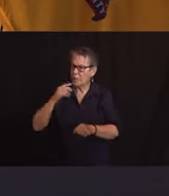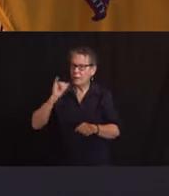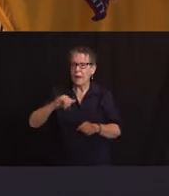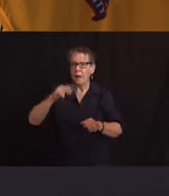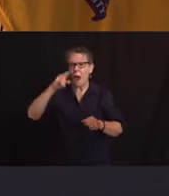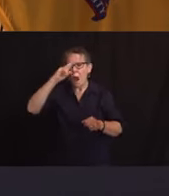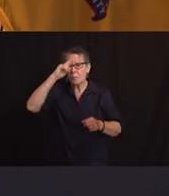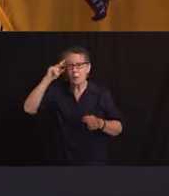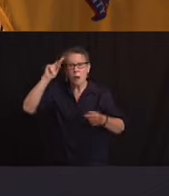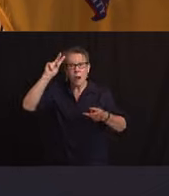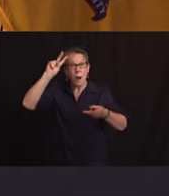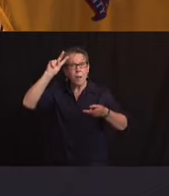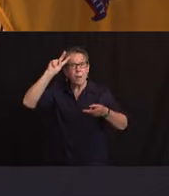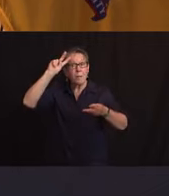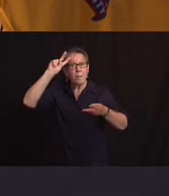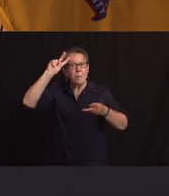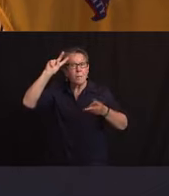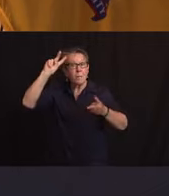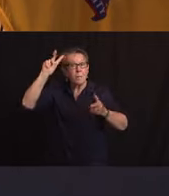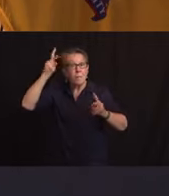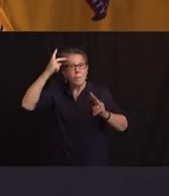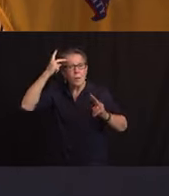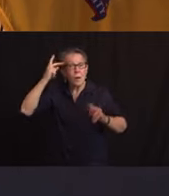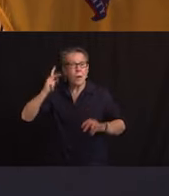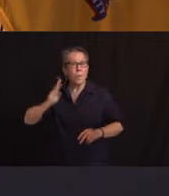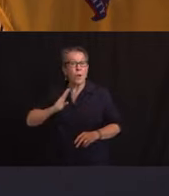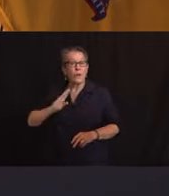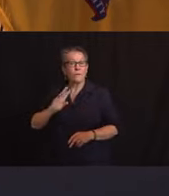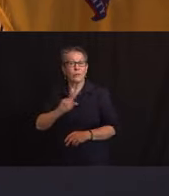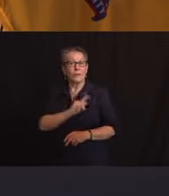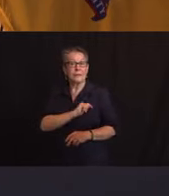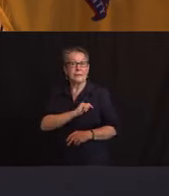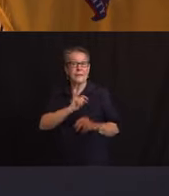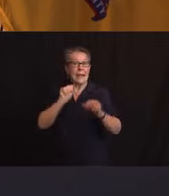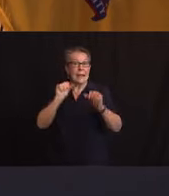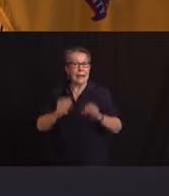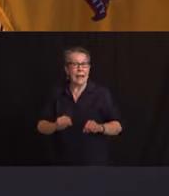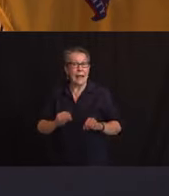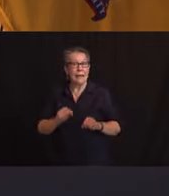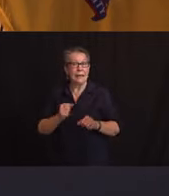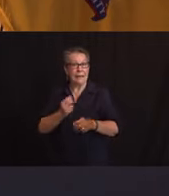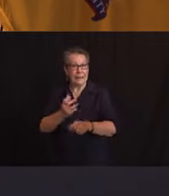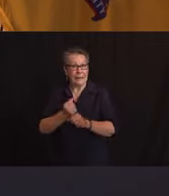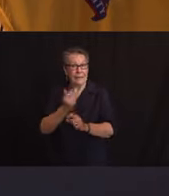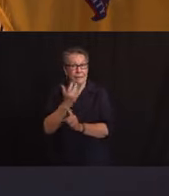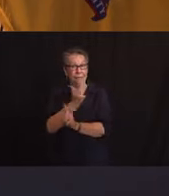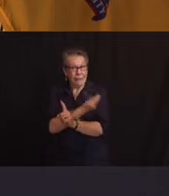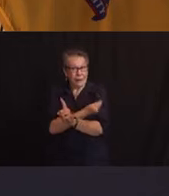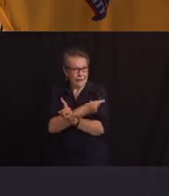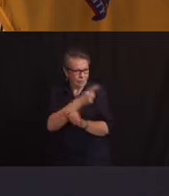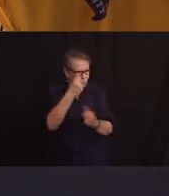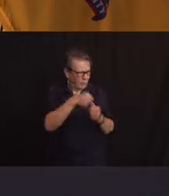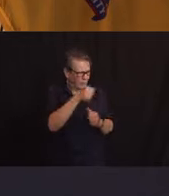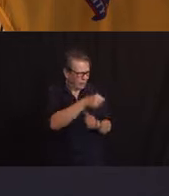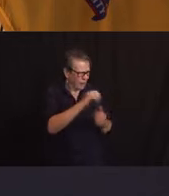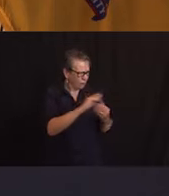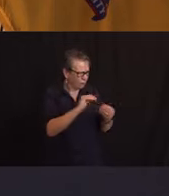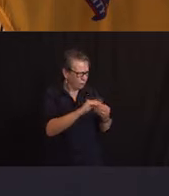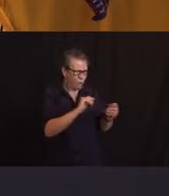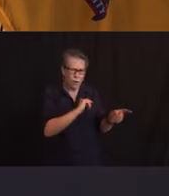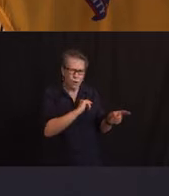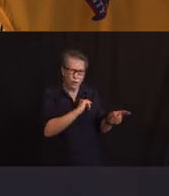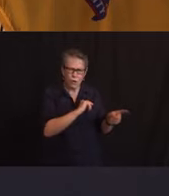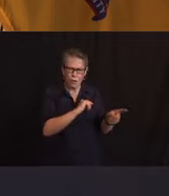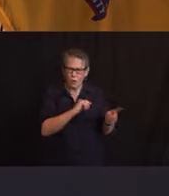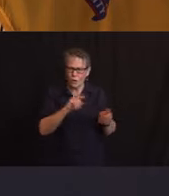members of the Board of Trustees, particularly if they were medical professionals or not, that they were eligible for vaccination in the 1A crowd.